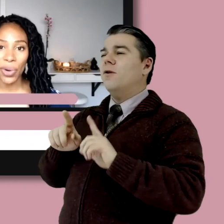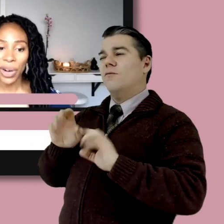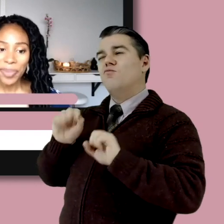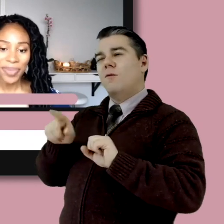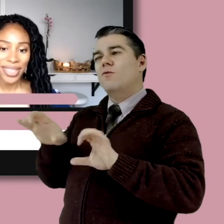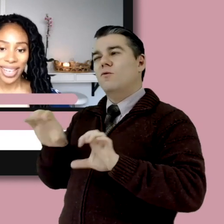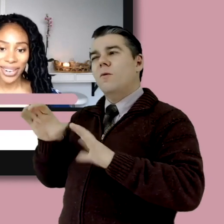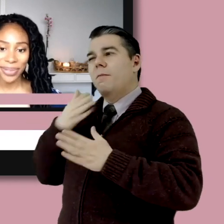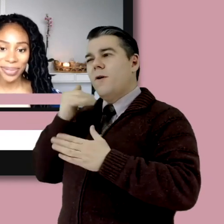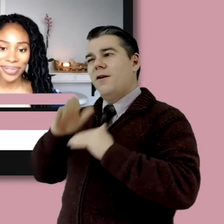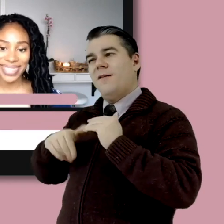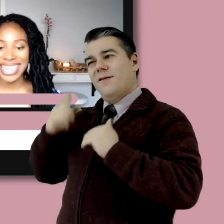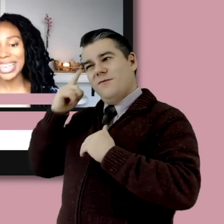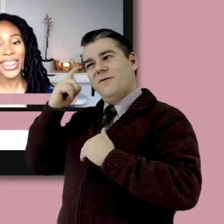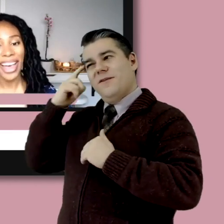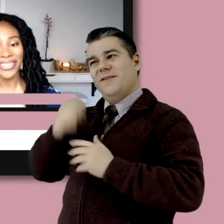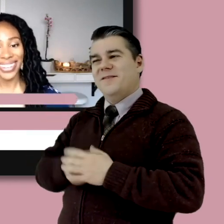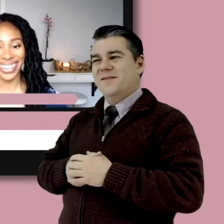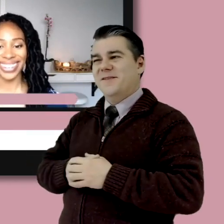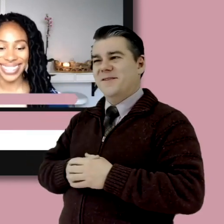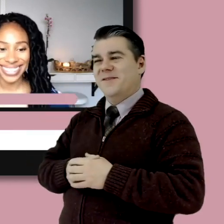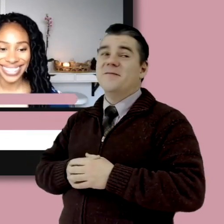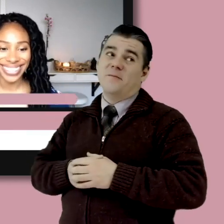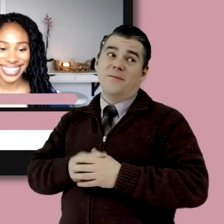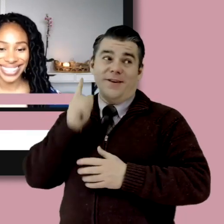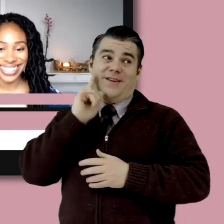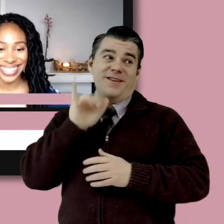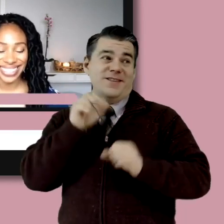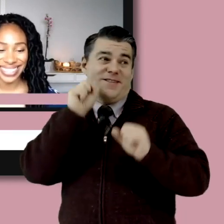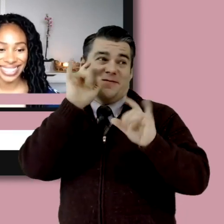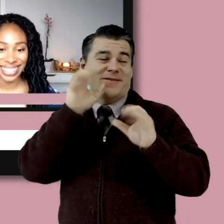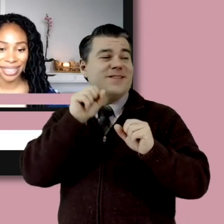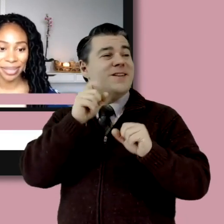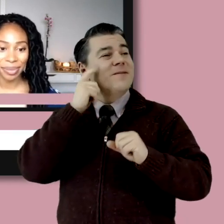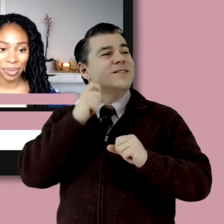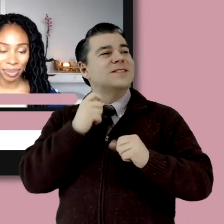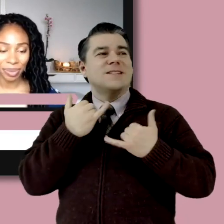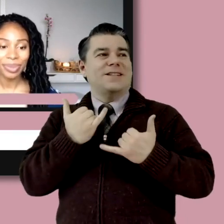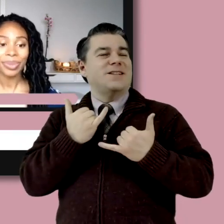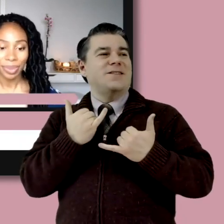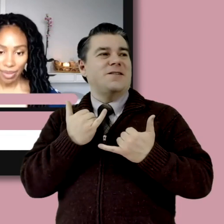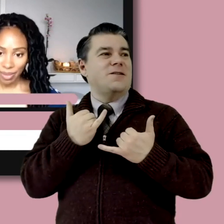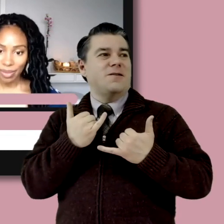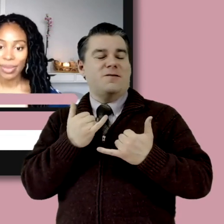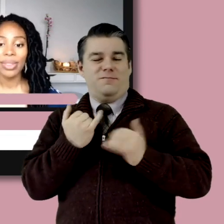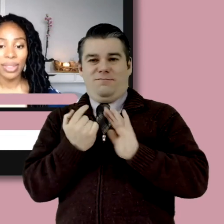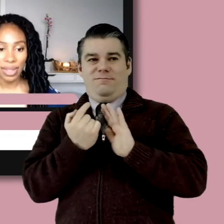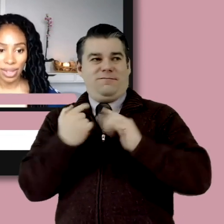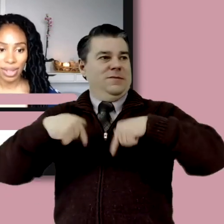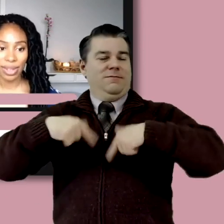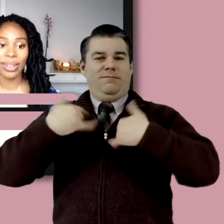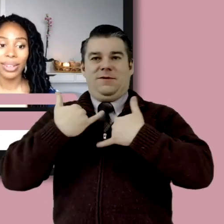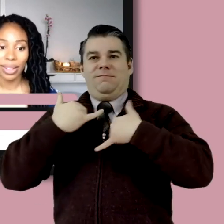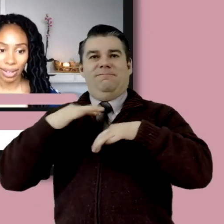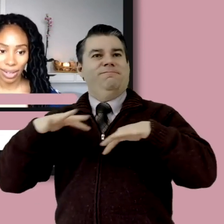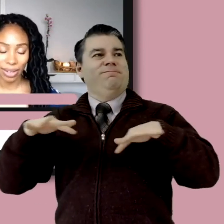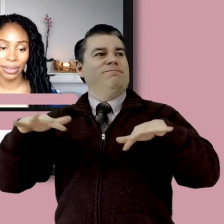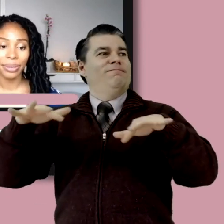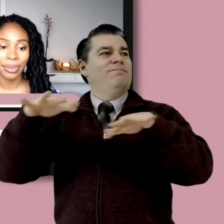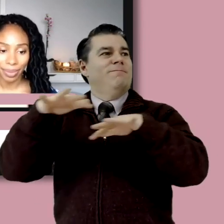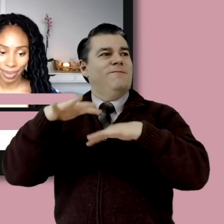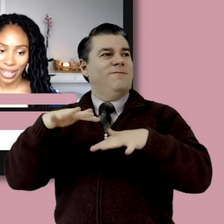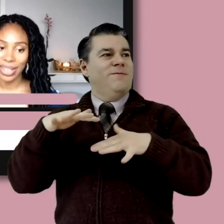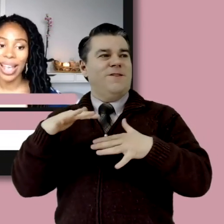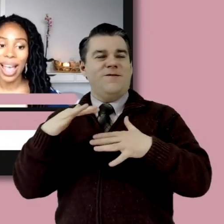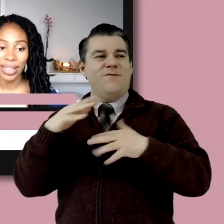credit for. So I think that's amazing, especially now with the moment that we're in as a